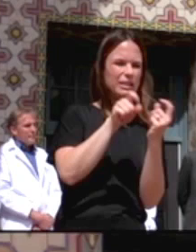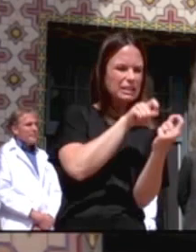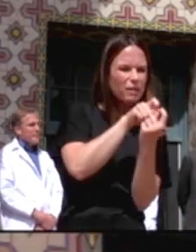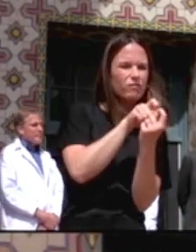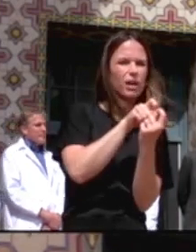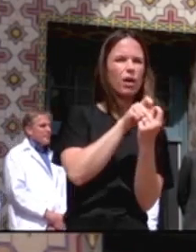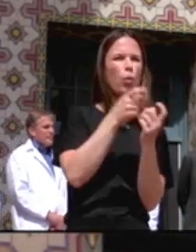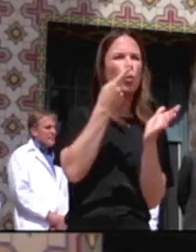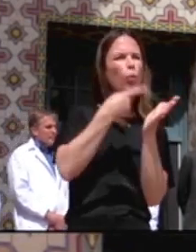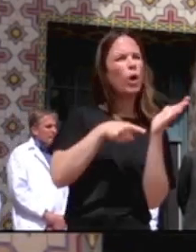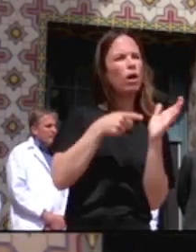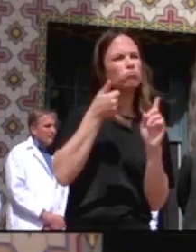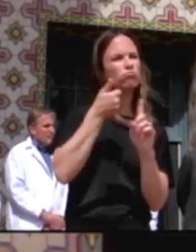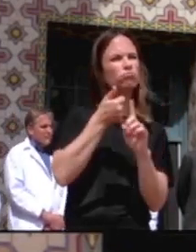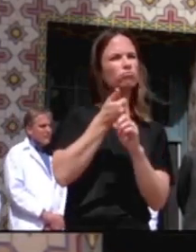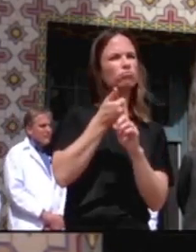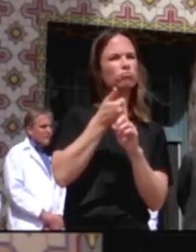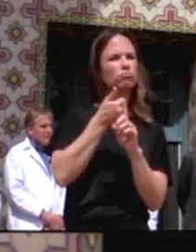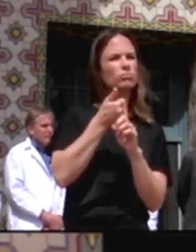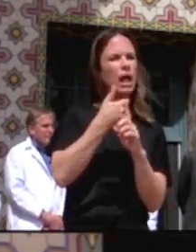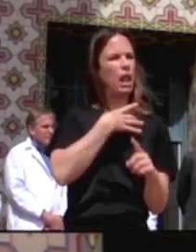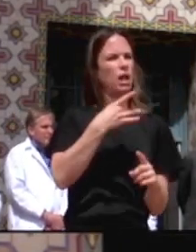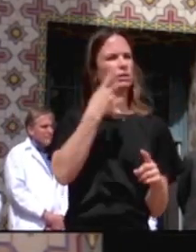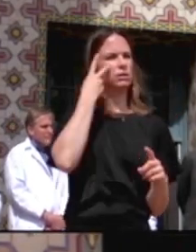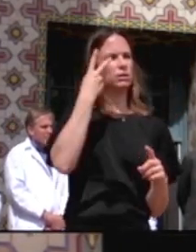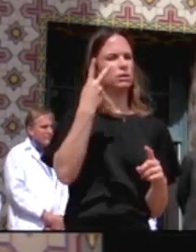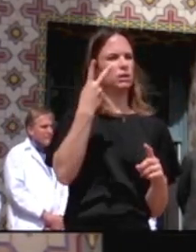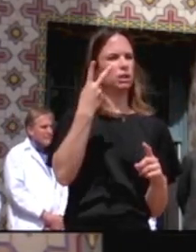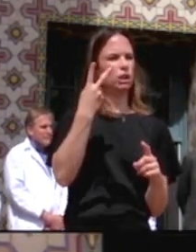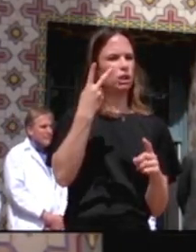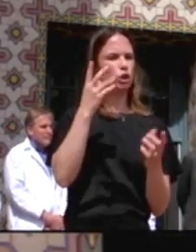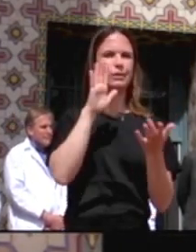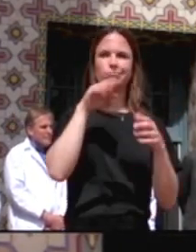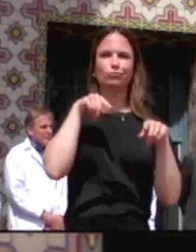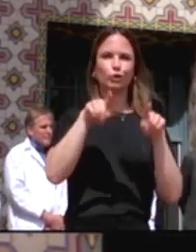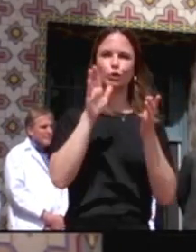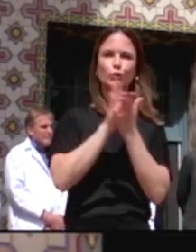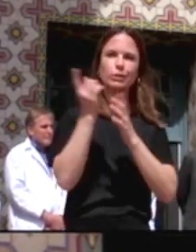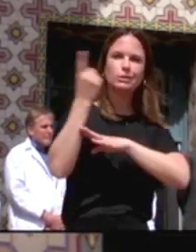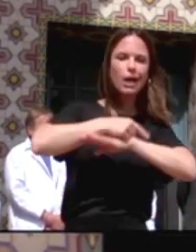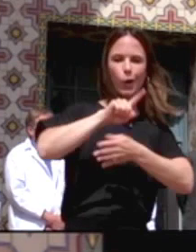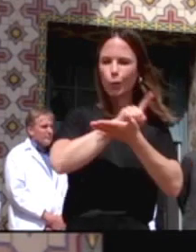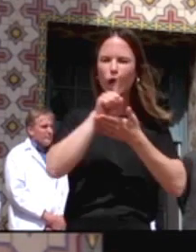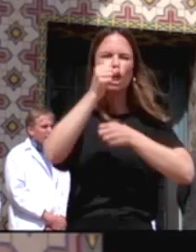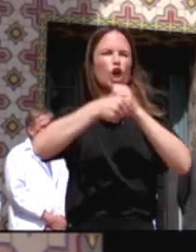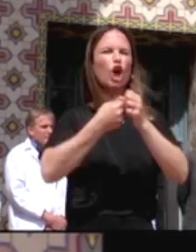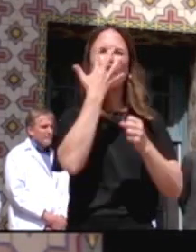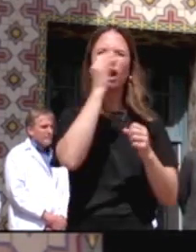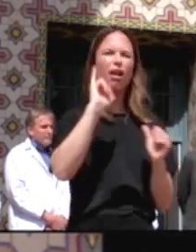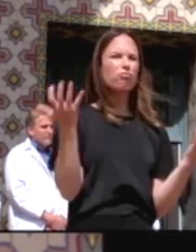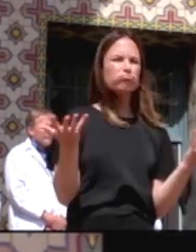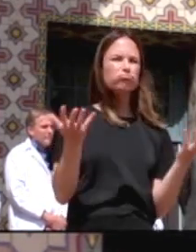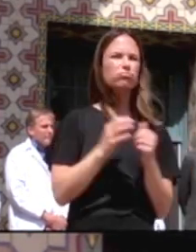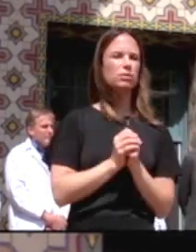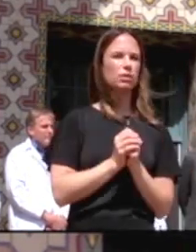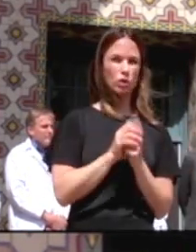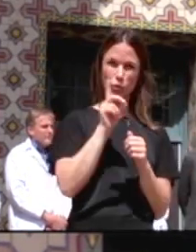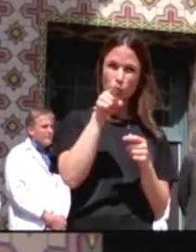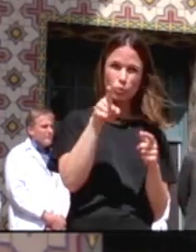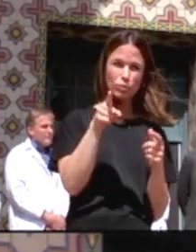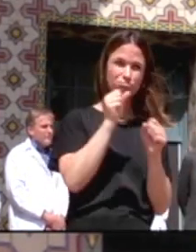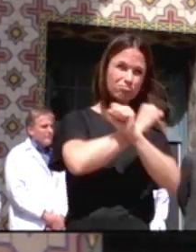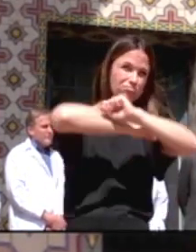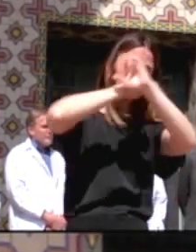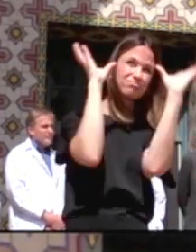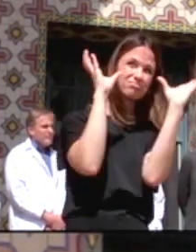specifically what you would like to see the school day, the school week, the school year look like. You know, do you